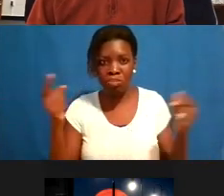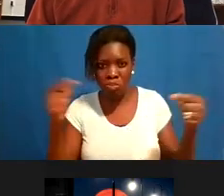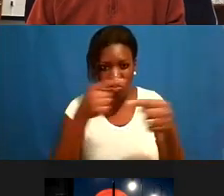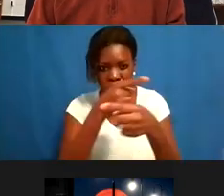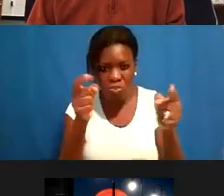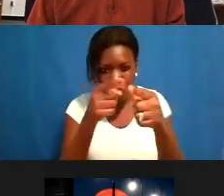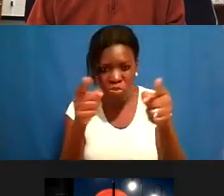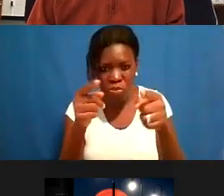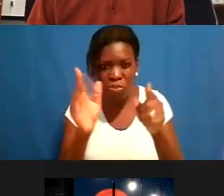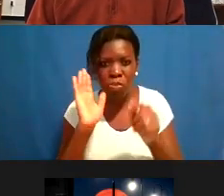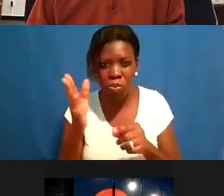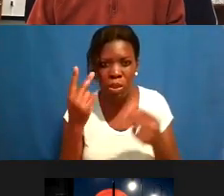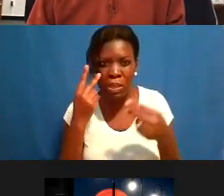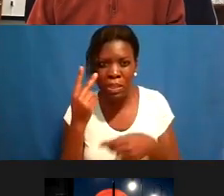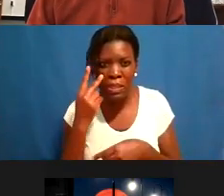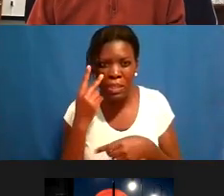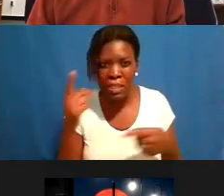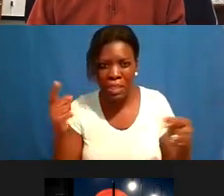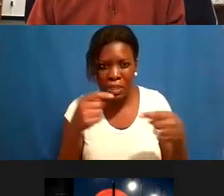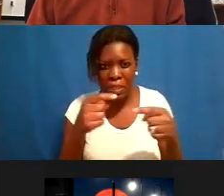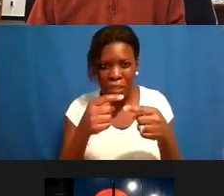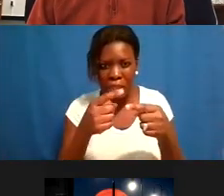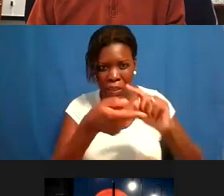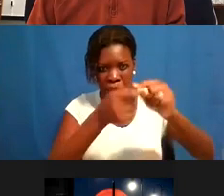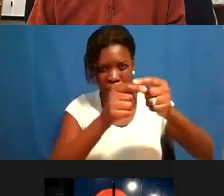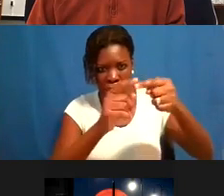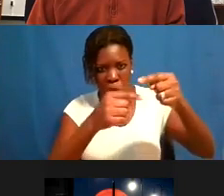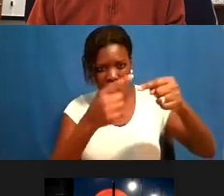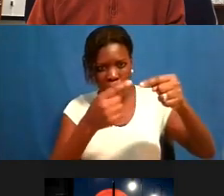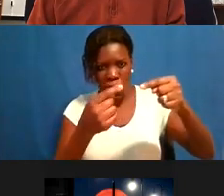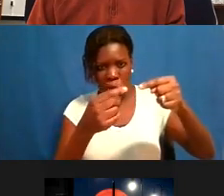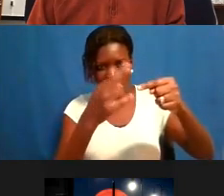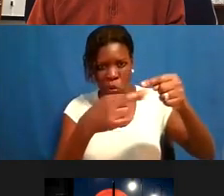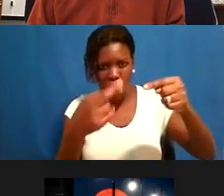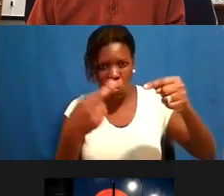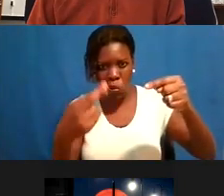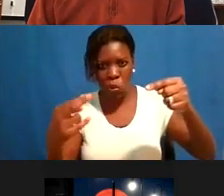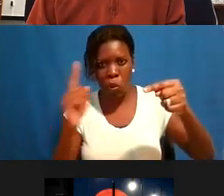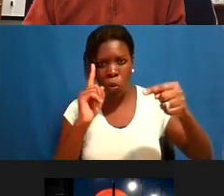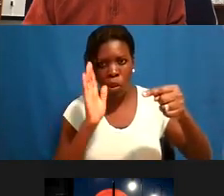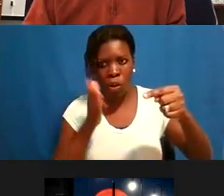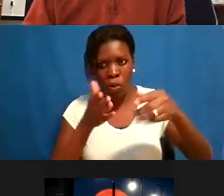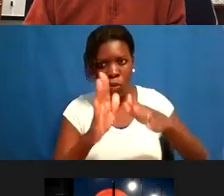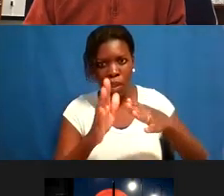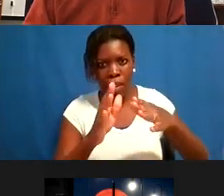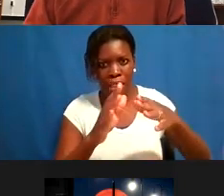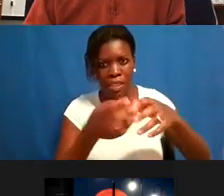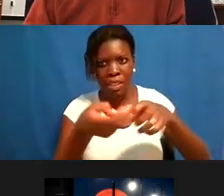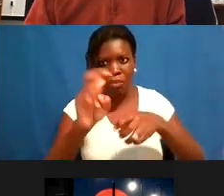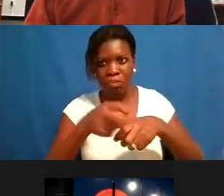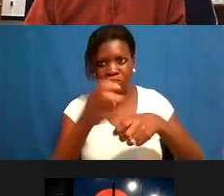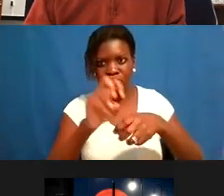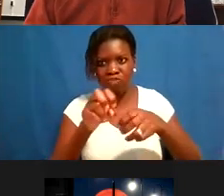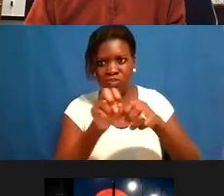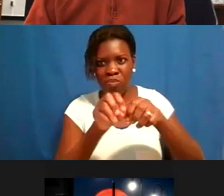so now you're going to see, when you see the braid, right, the bacteria go in one direction, then they tumble around, you see it all